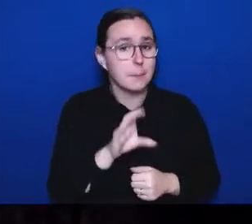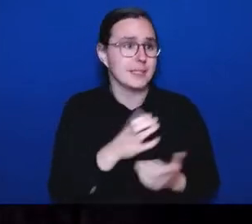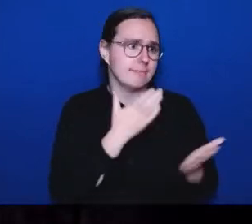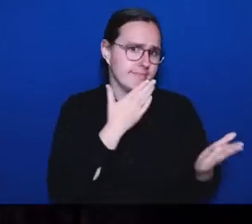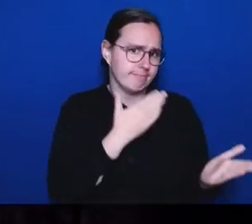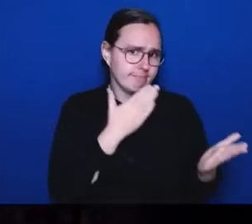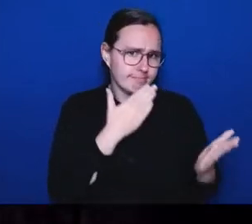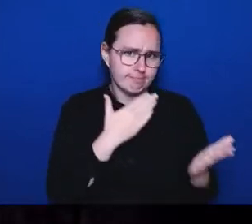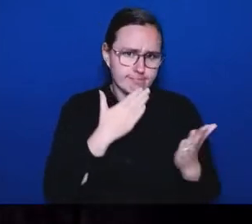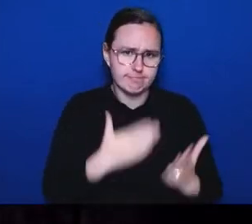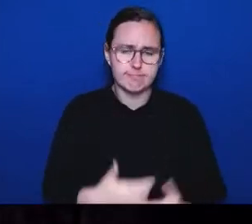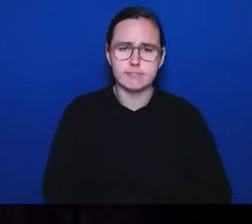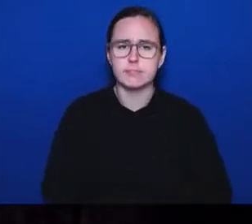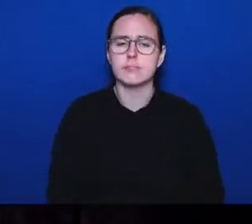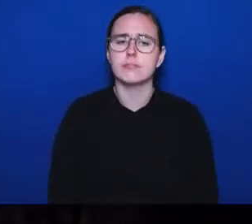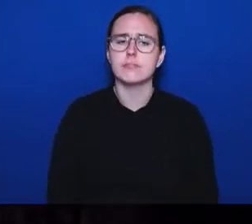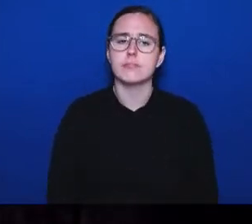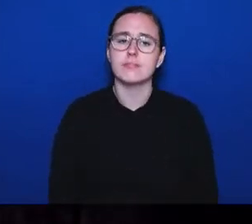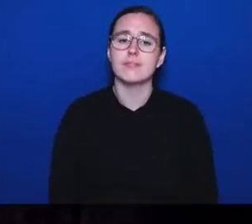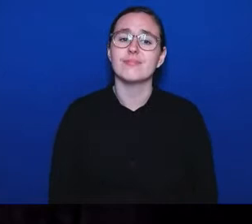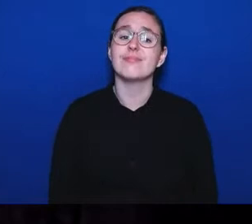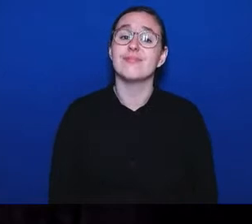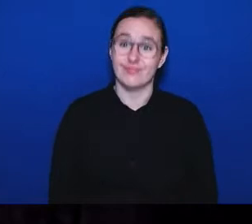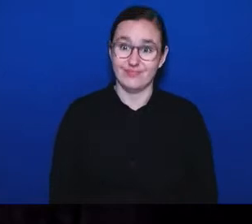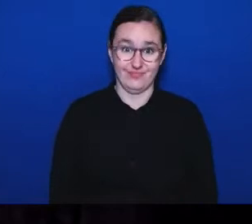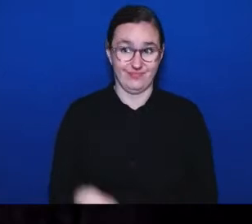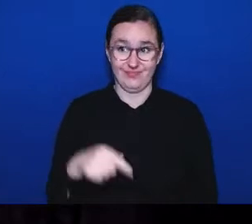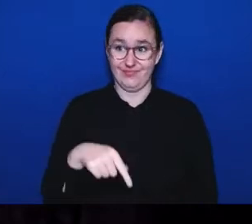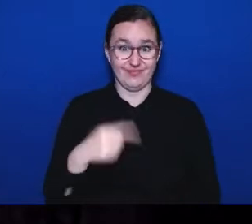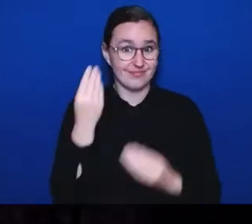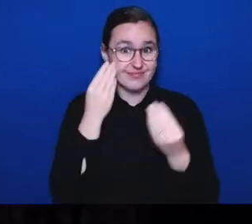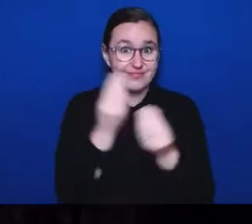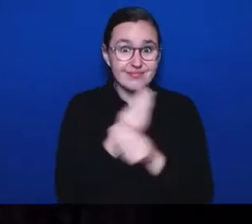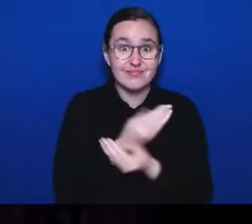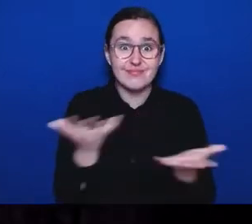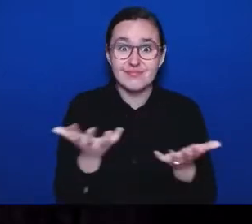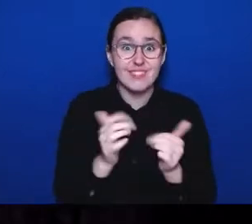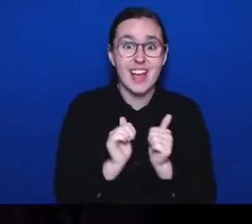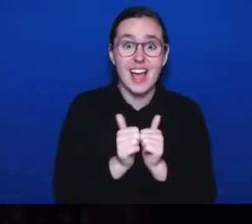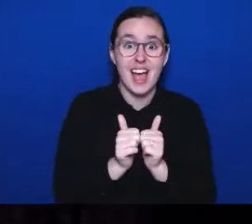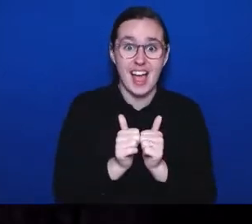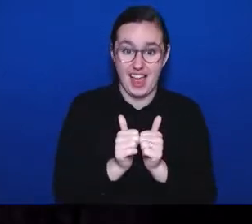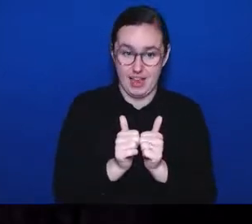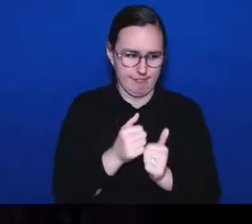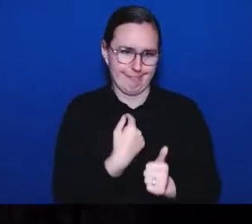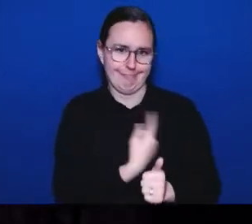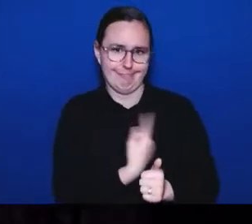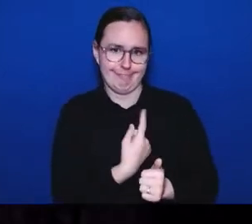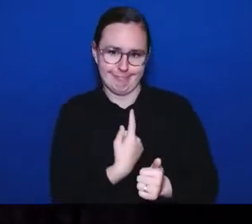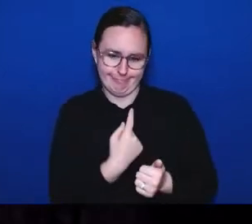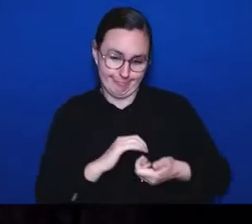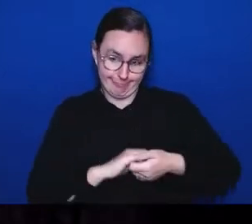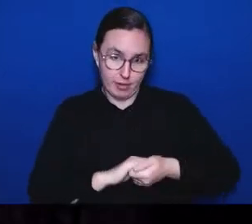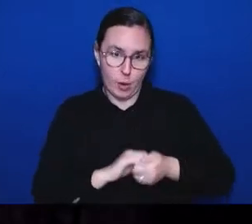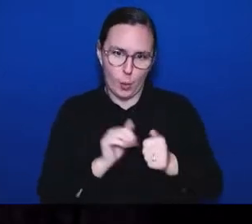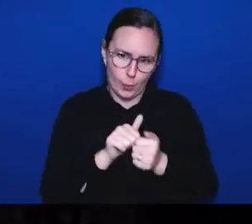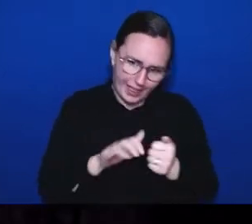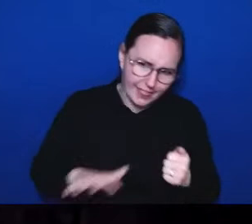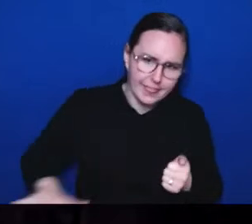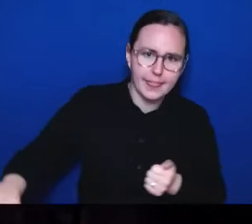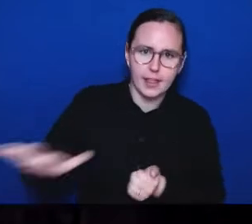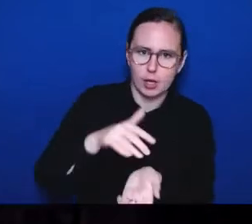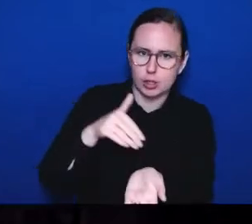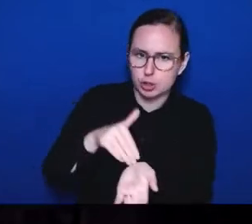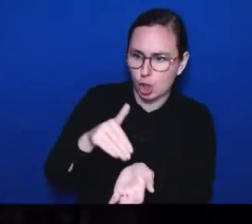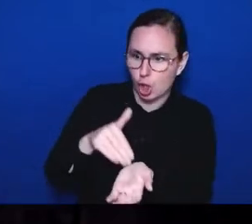announcements today have been shaped by the voices of physicians in this province, physicians who care passionately about caring for their